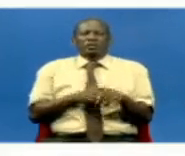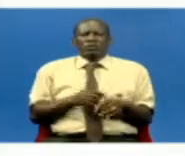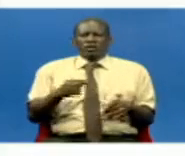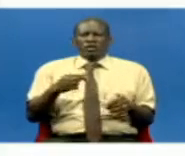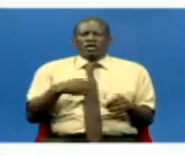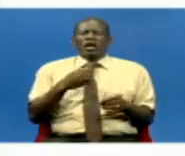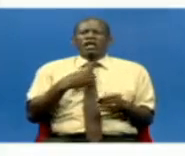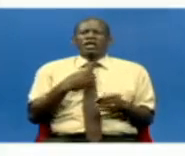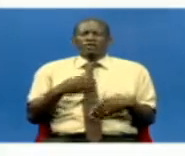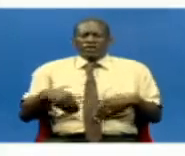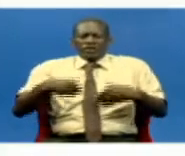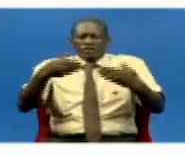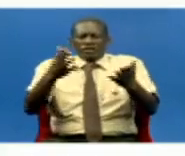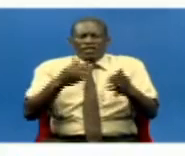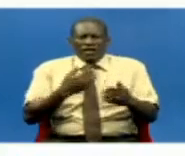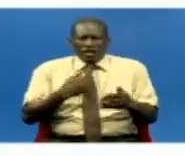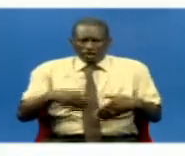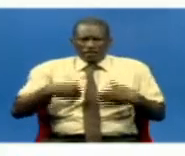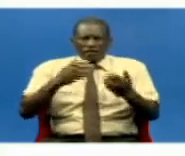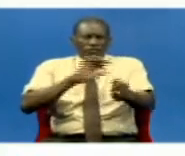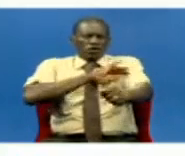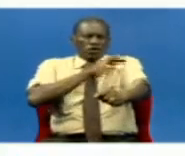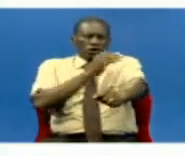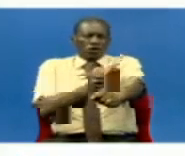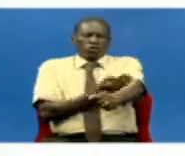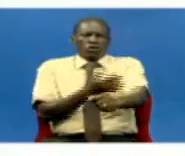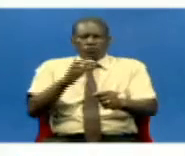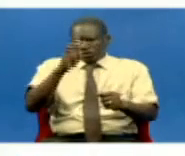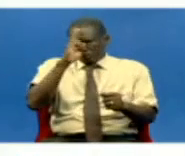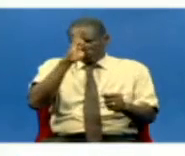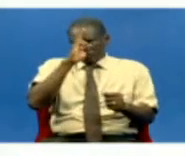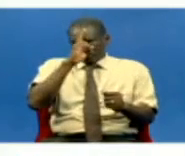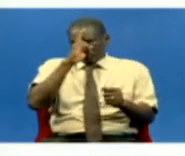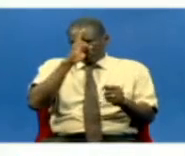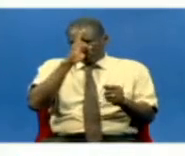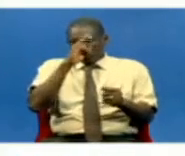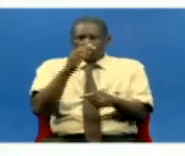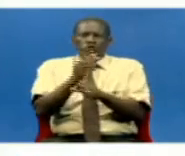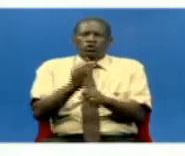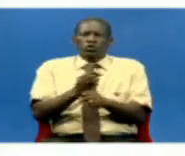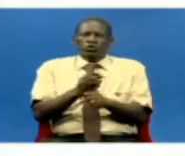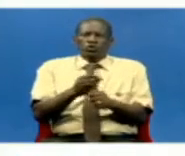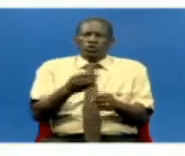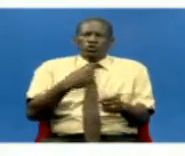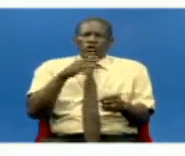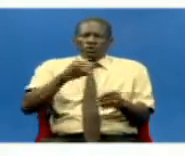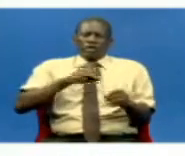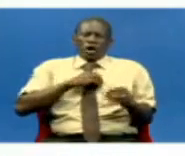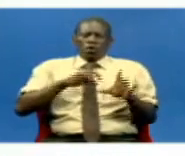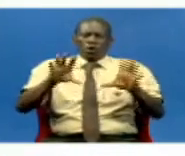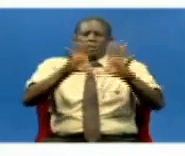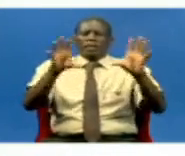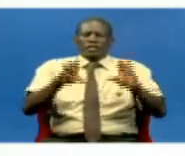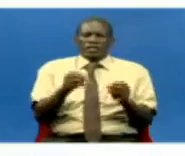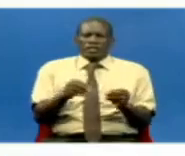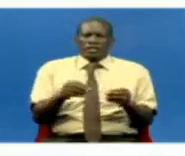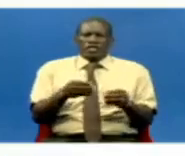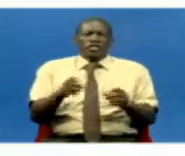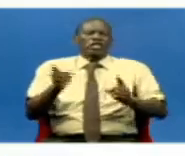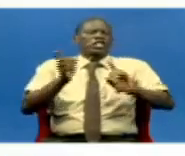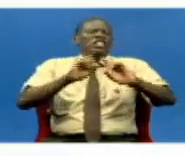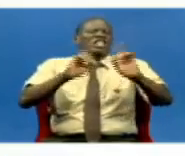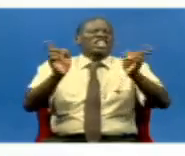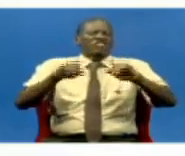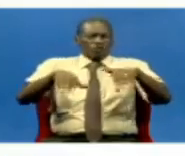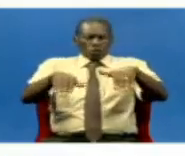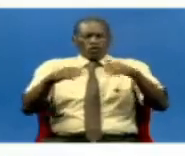have given authority for the police to spend, to have their own budget. They don't have to wait